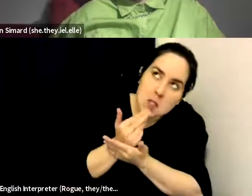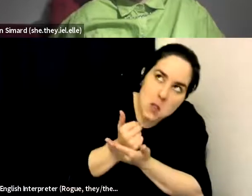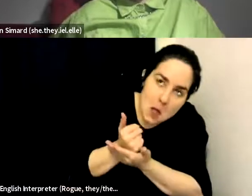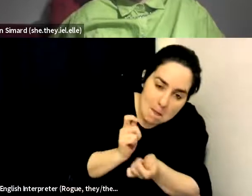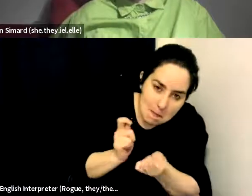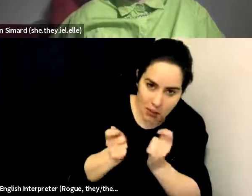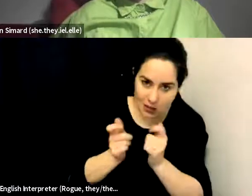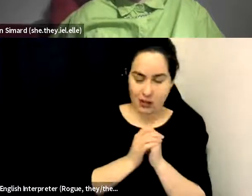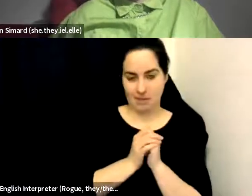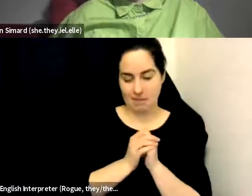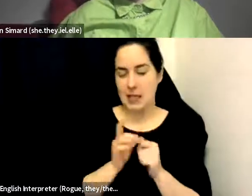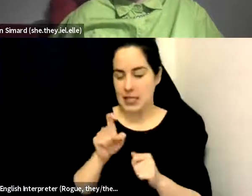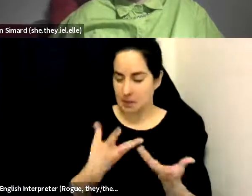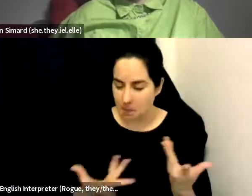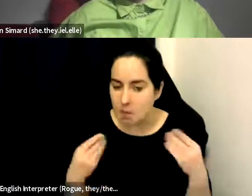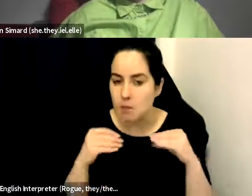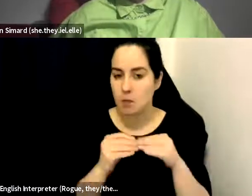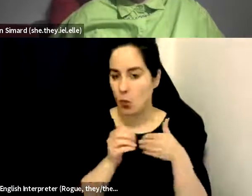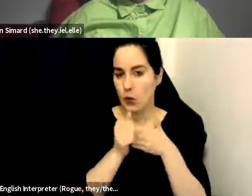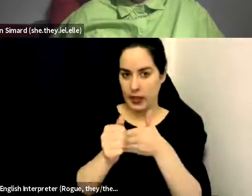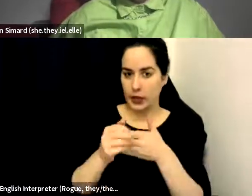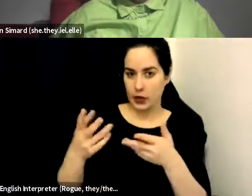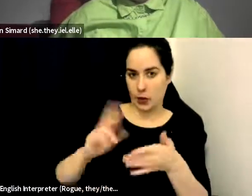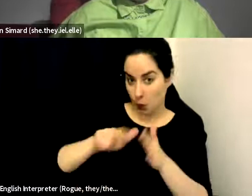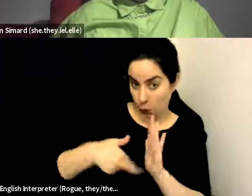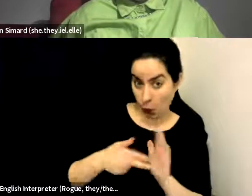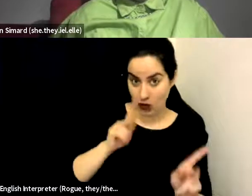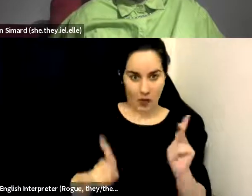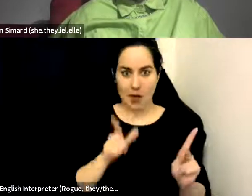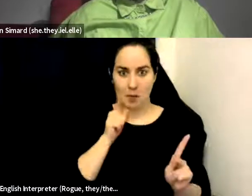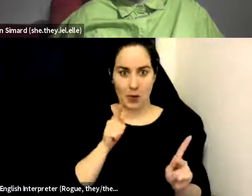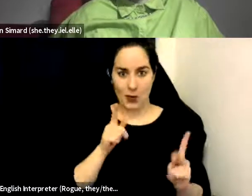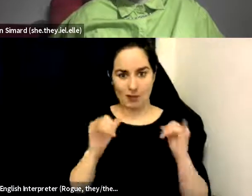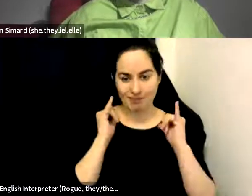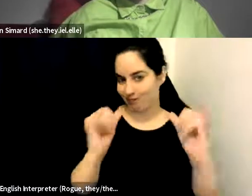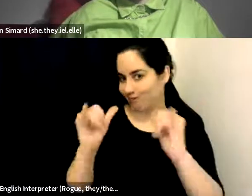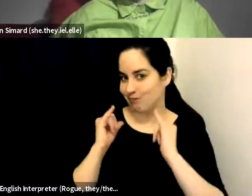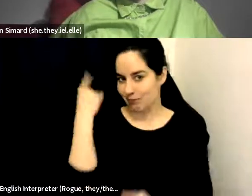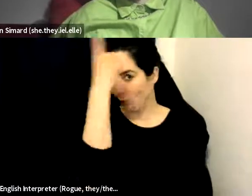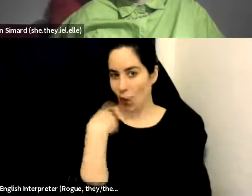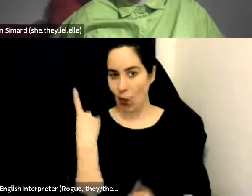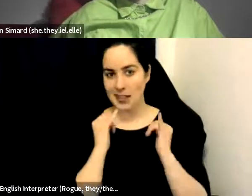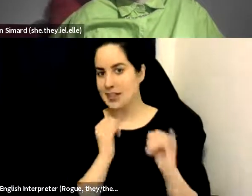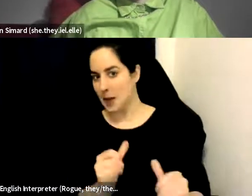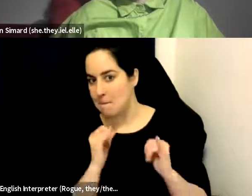leadership positions from people who look like us.